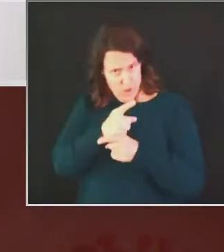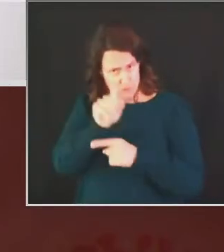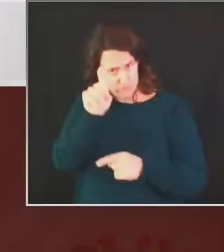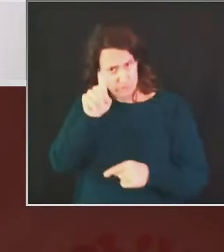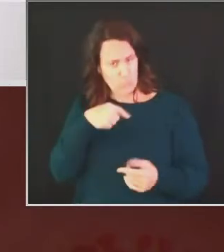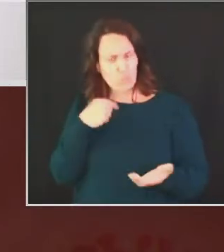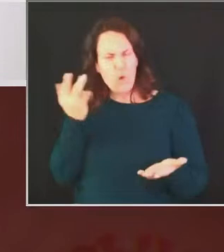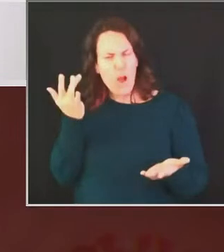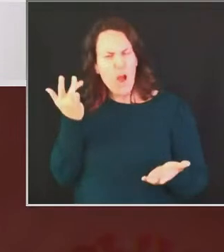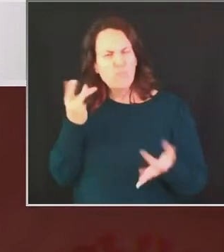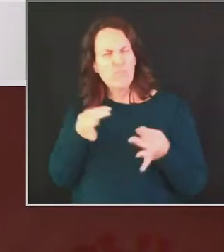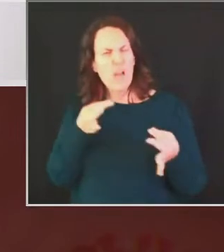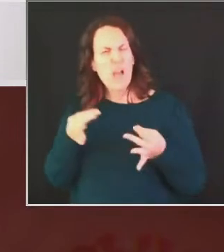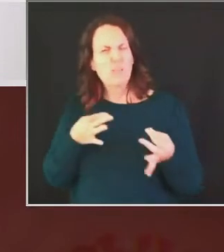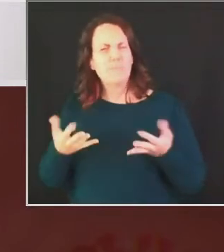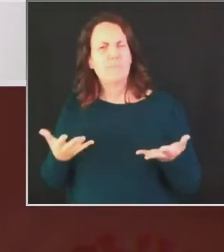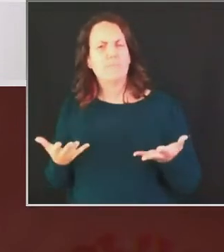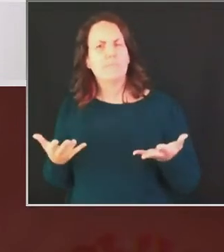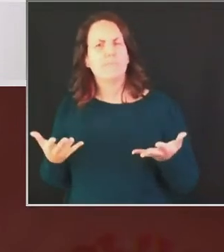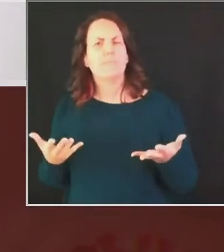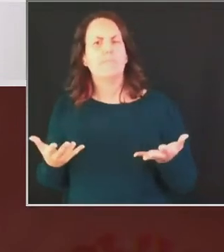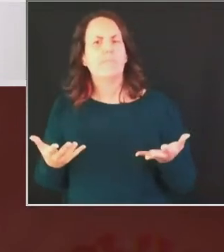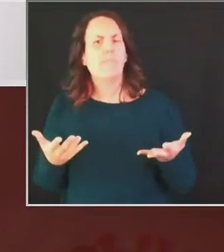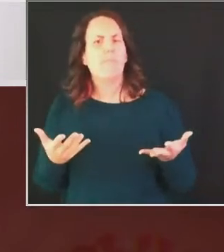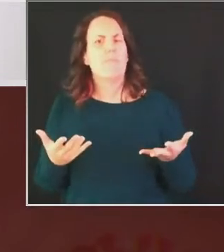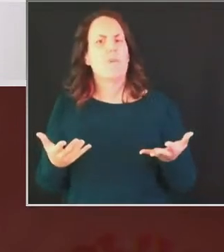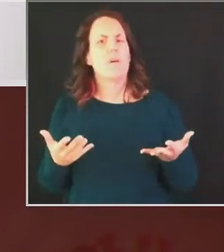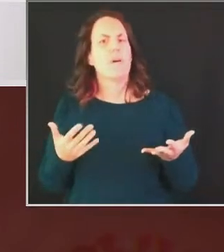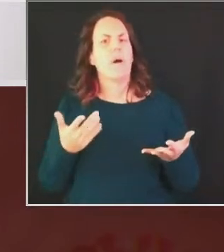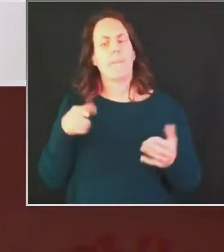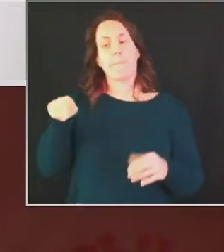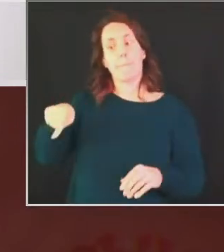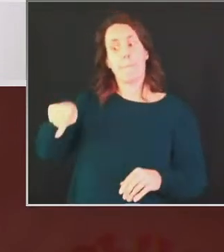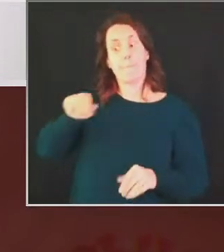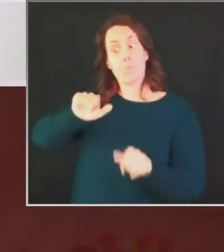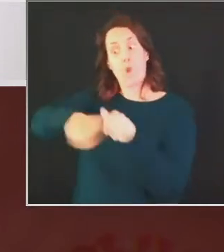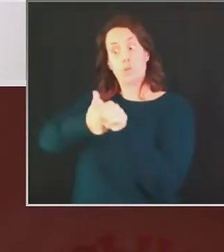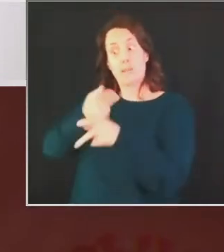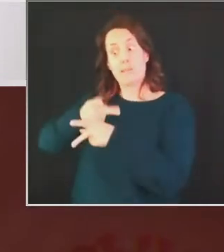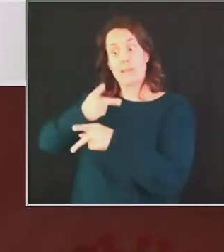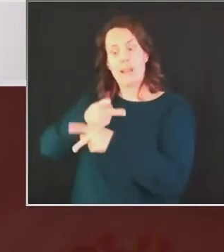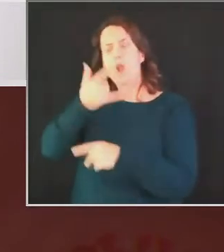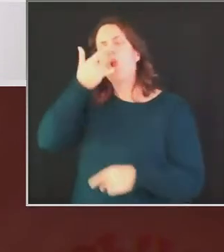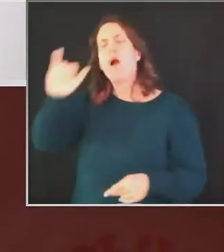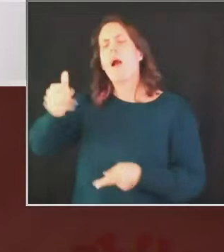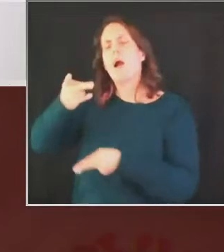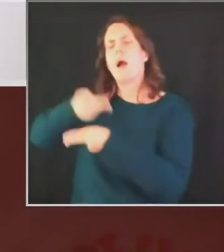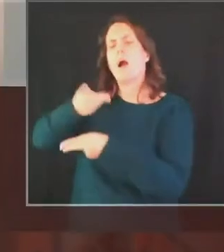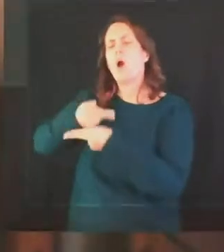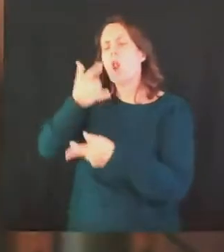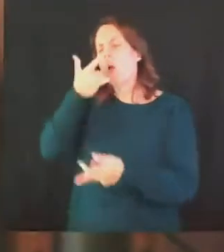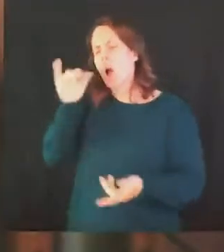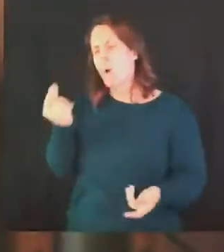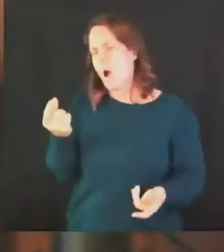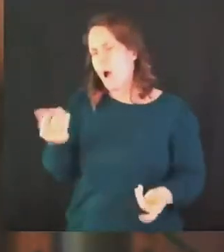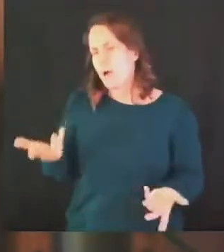getting at this site if it's less medical care? Thank you. So the alternate care facility